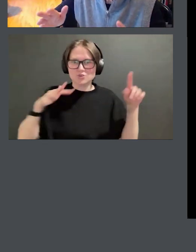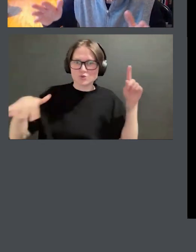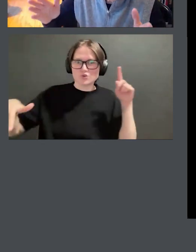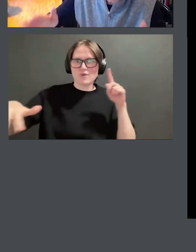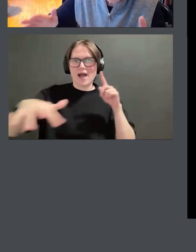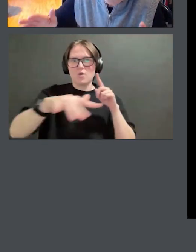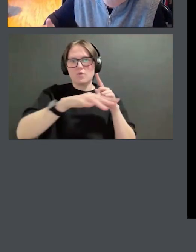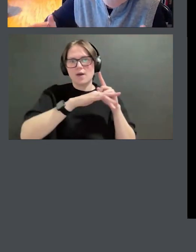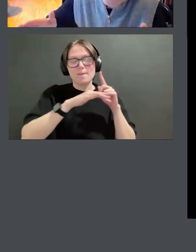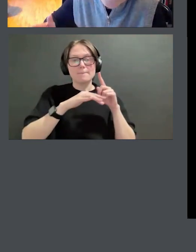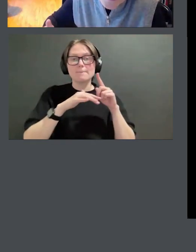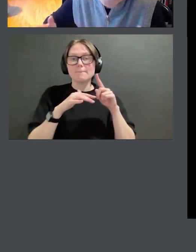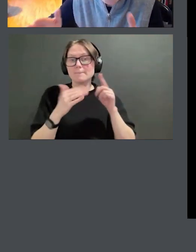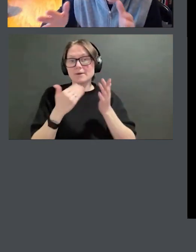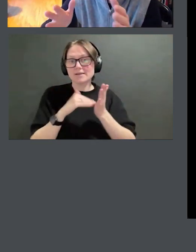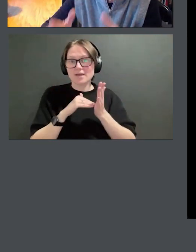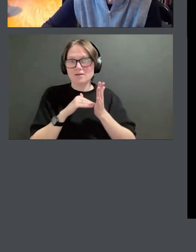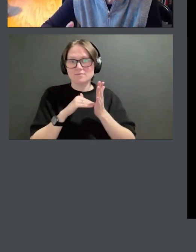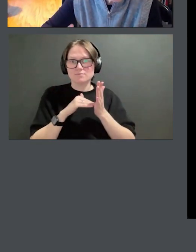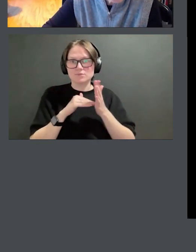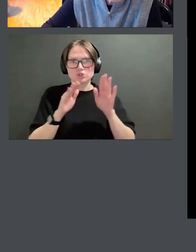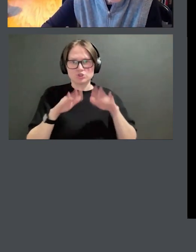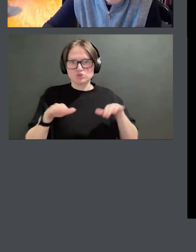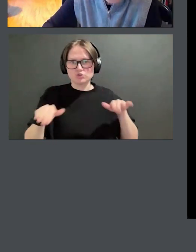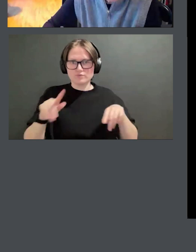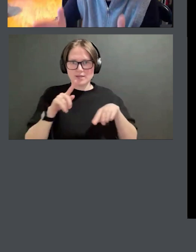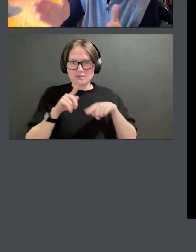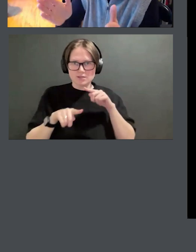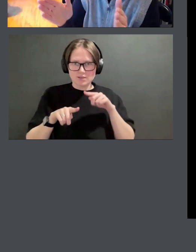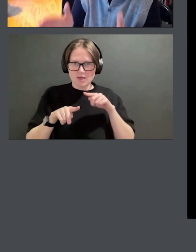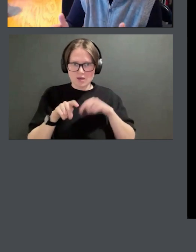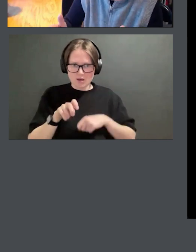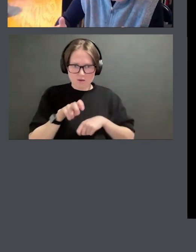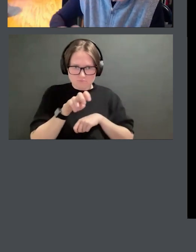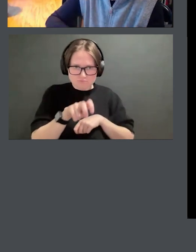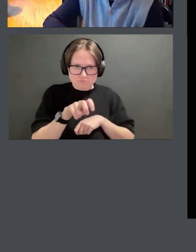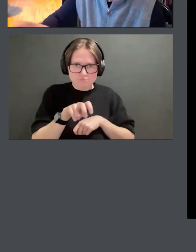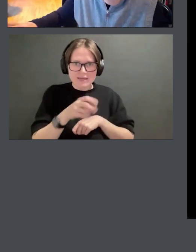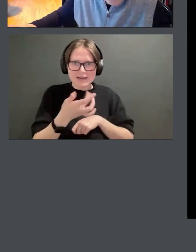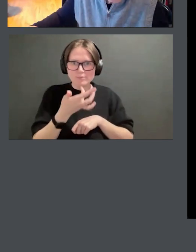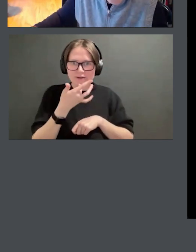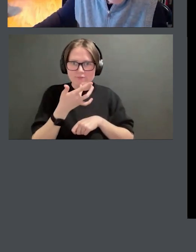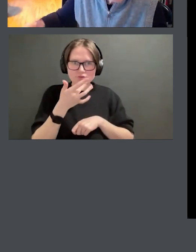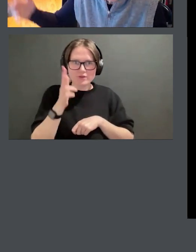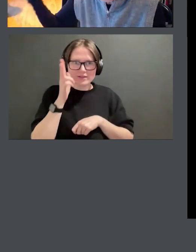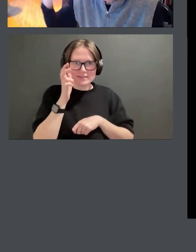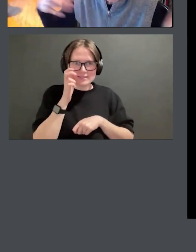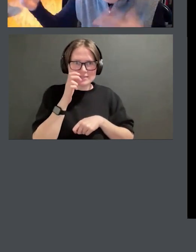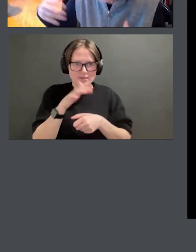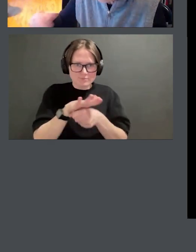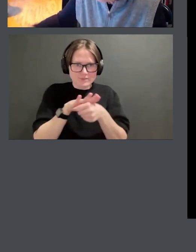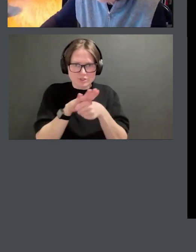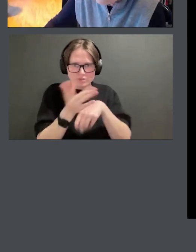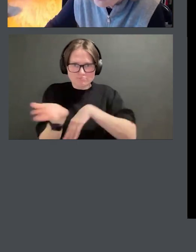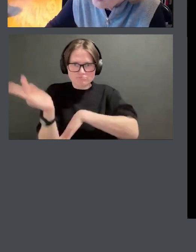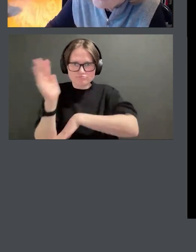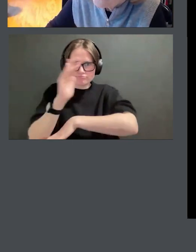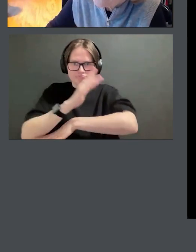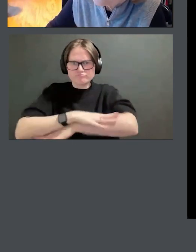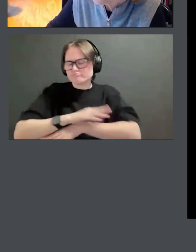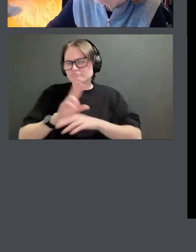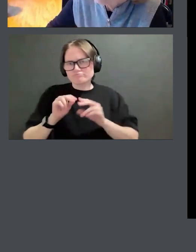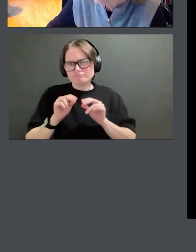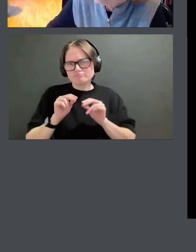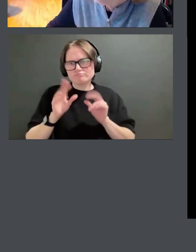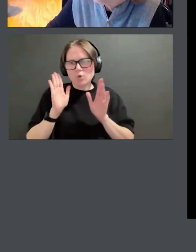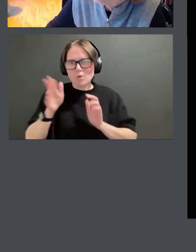that, children can't stay in a preferential listening position throughout the day. They're going to have noise coming from all over the